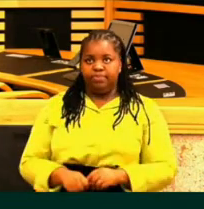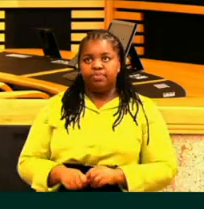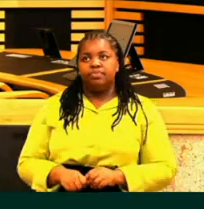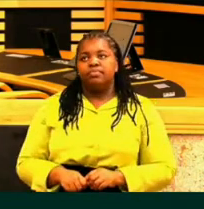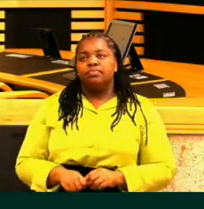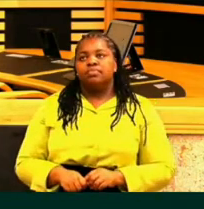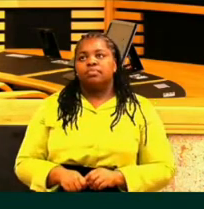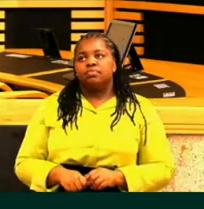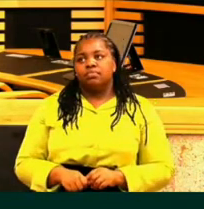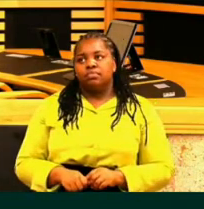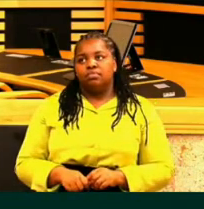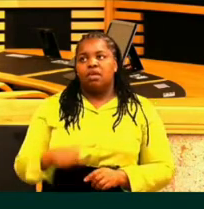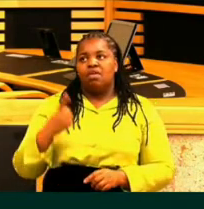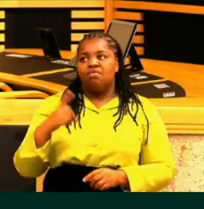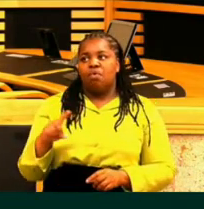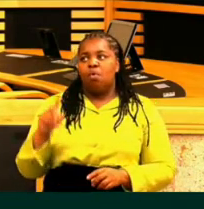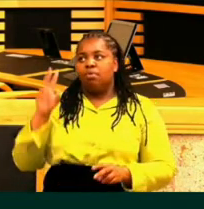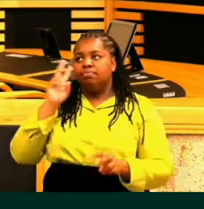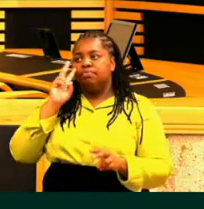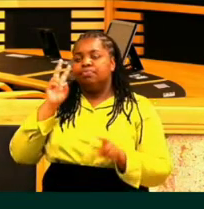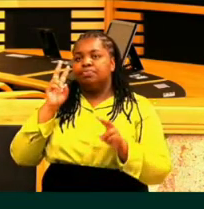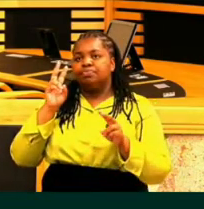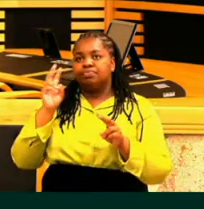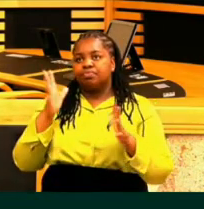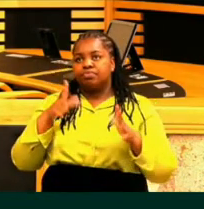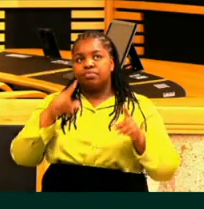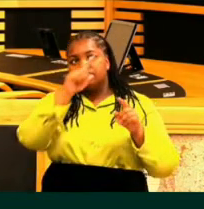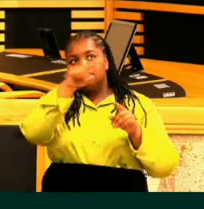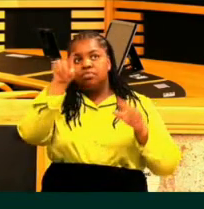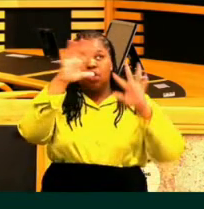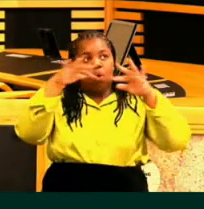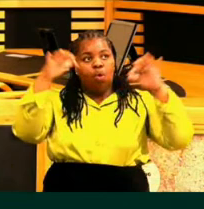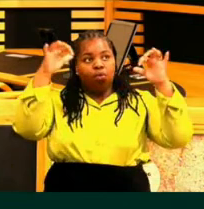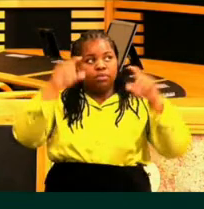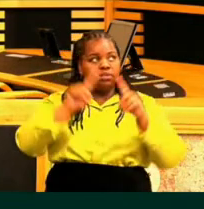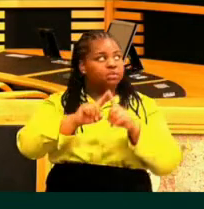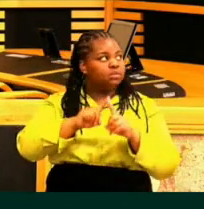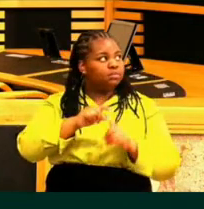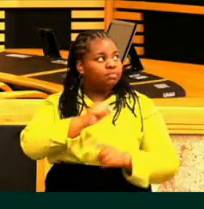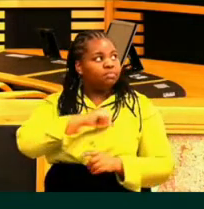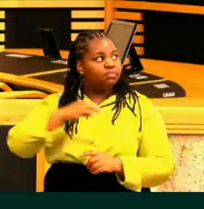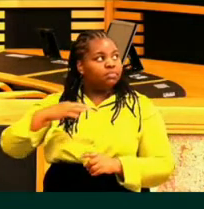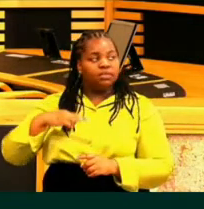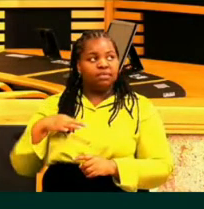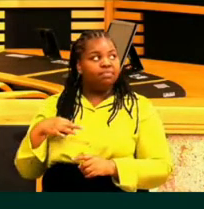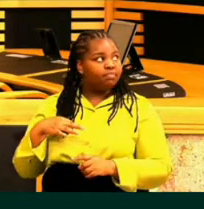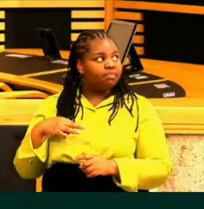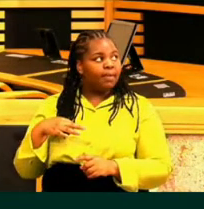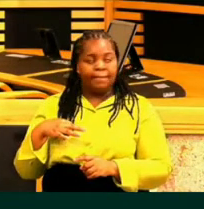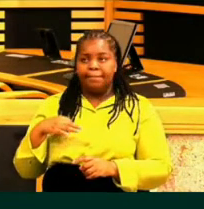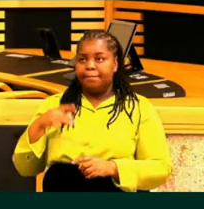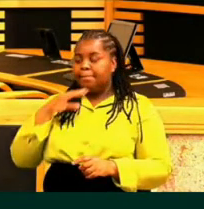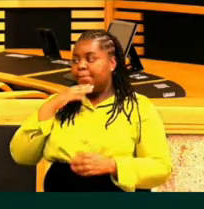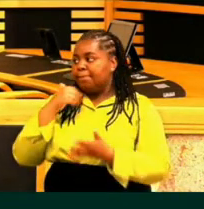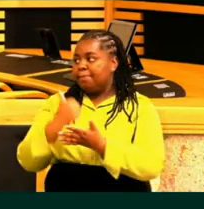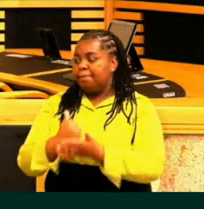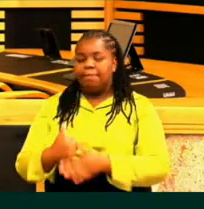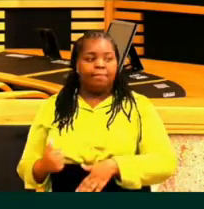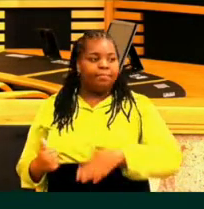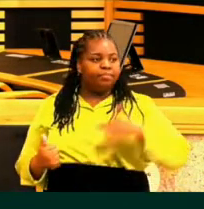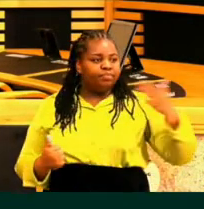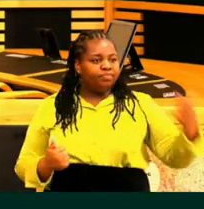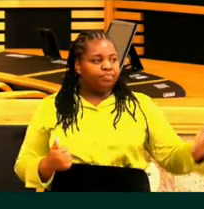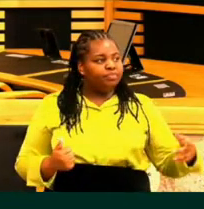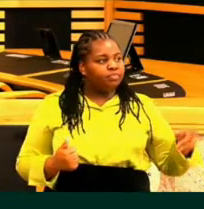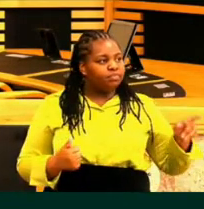lavatories for guests in the gallery the committee and the officials are situated outside on my left opposite they're